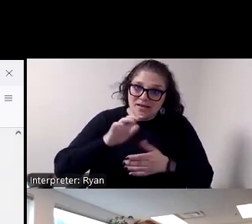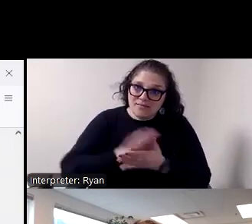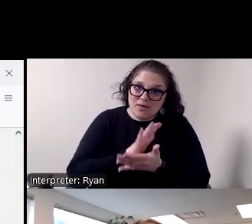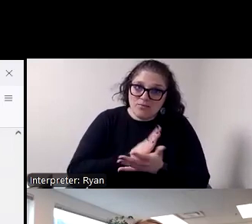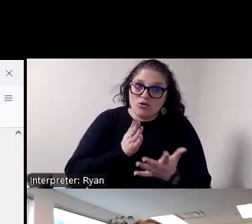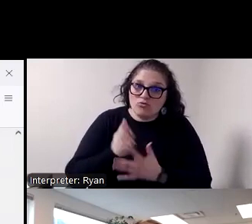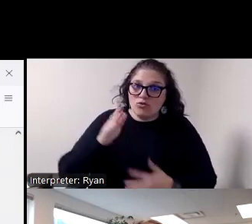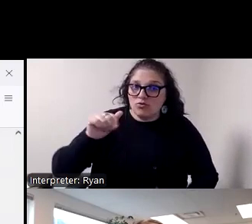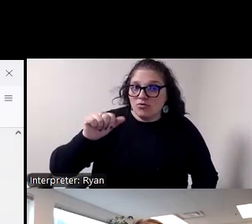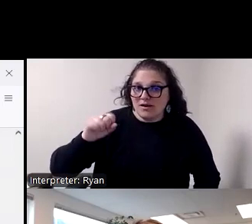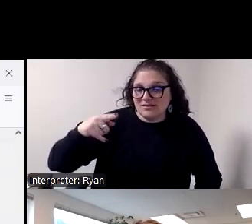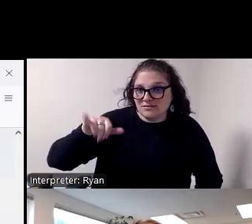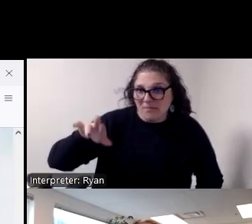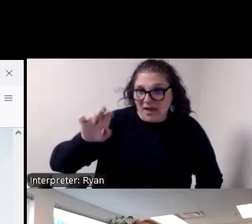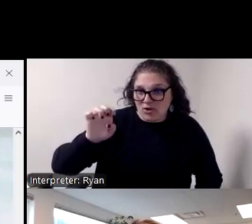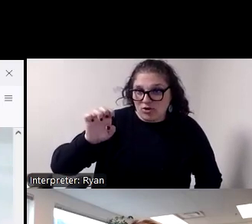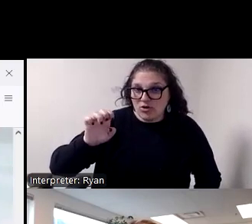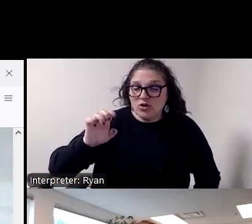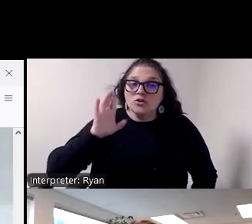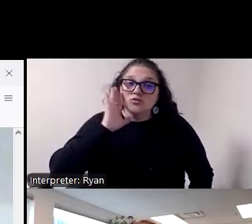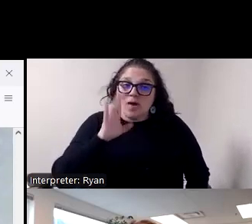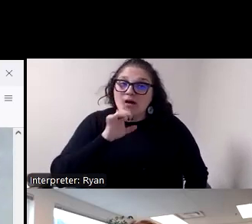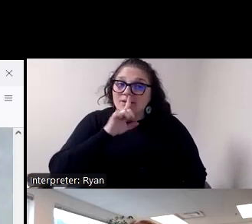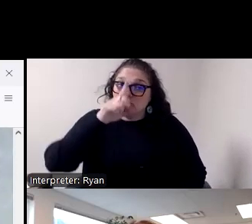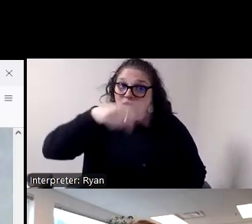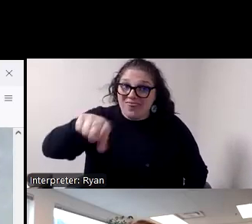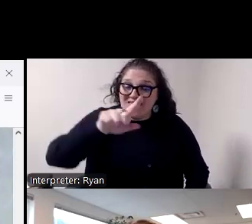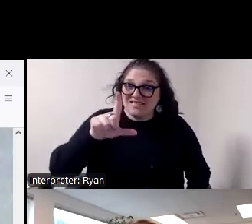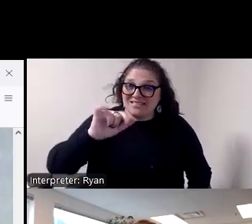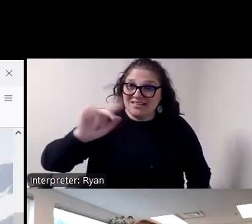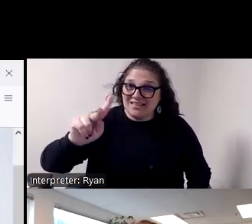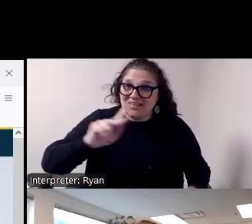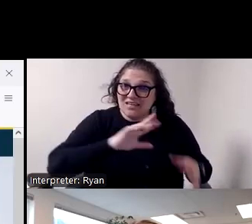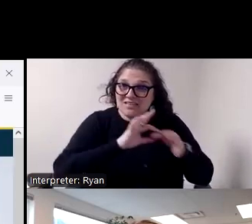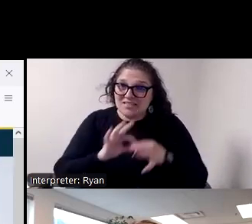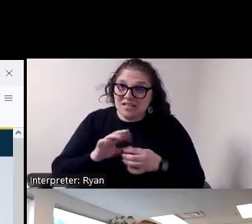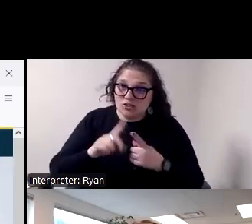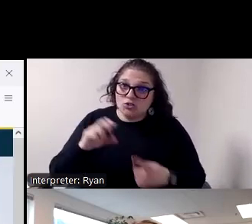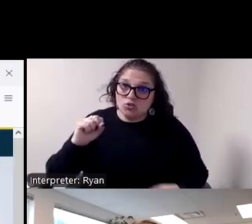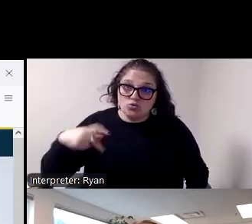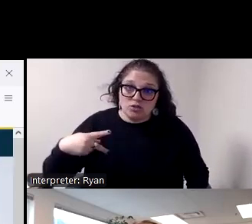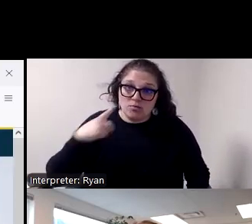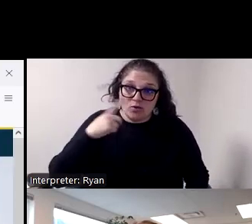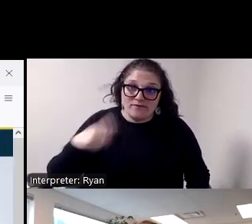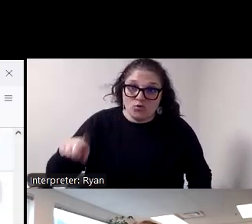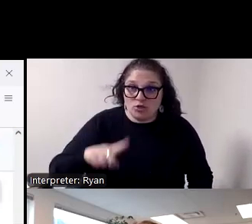Aspire. So I'll make sure that this link is available in SharePoint for you guys.